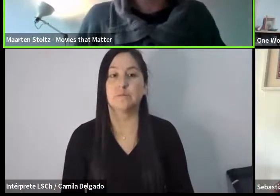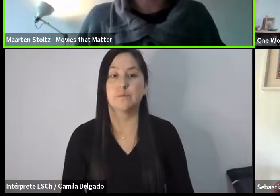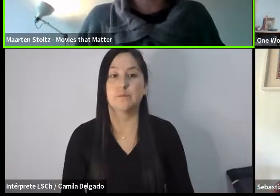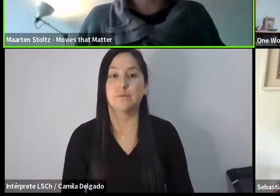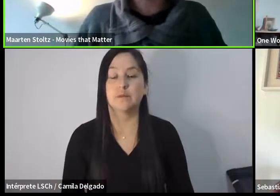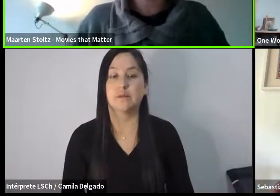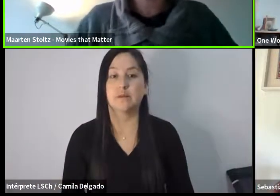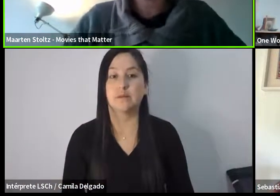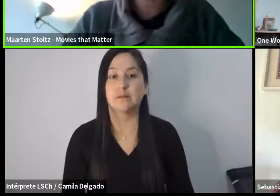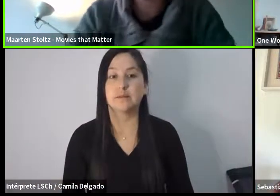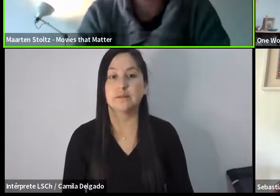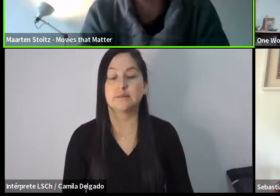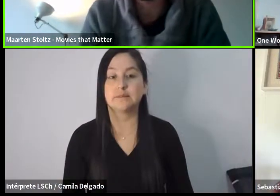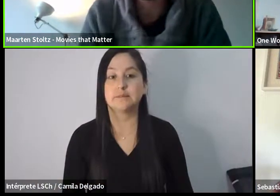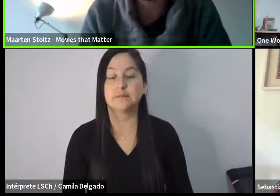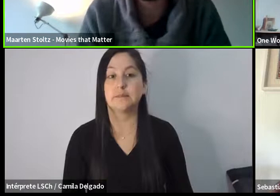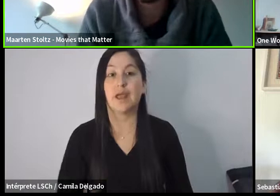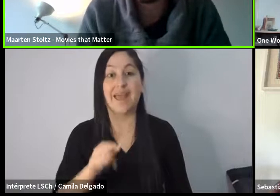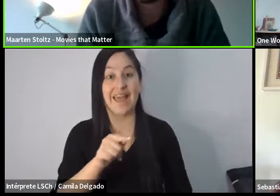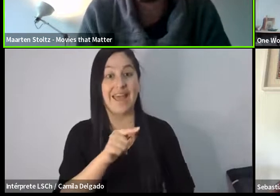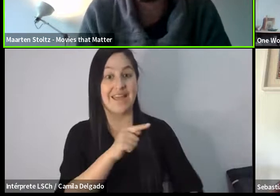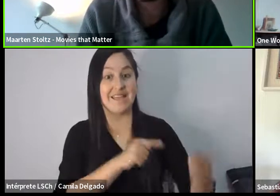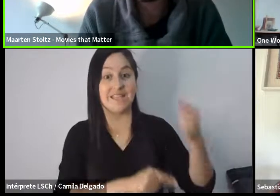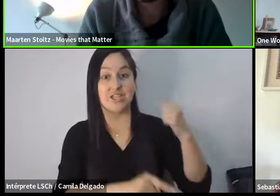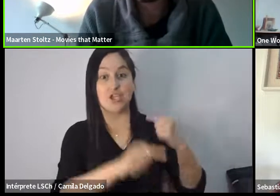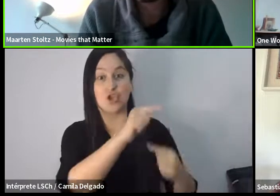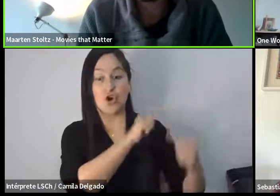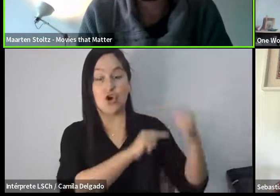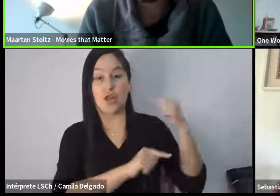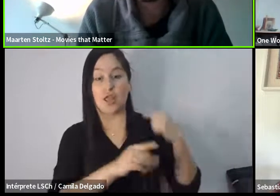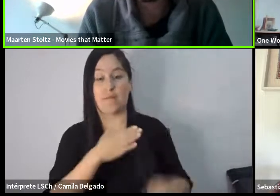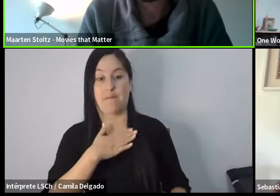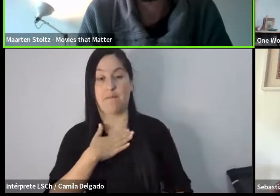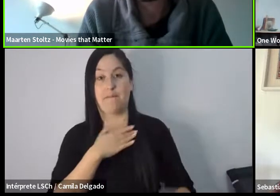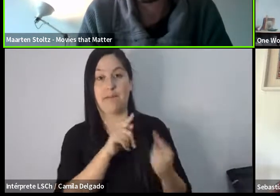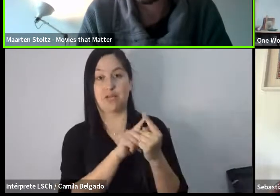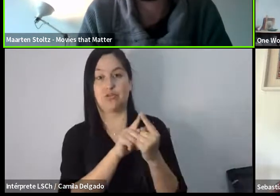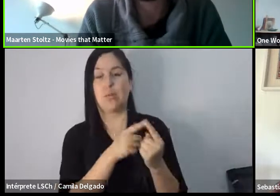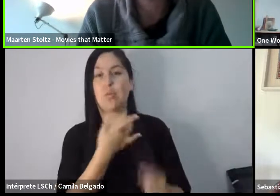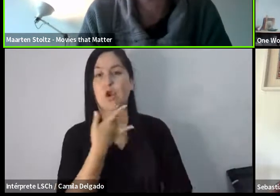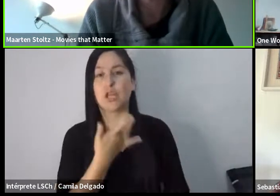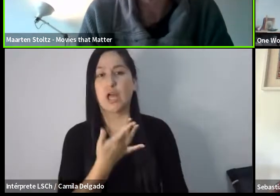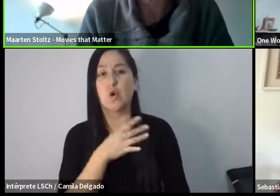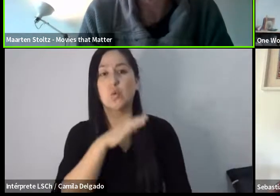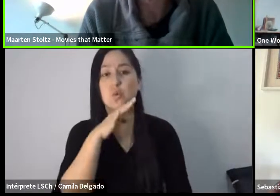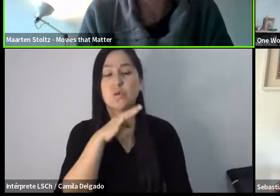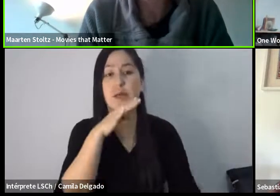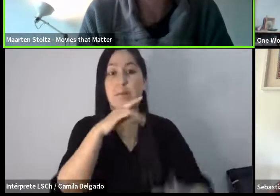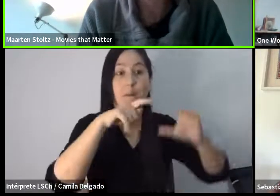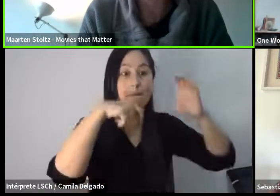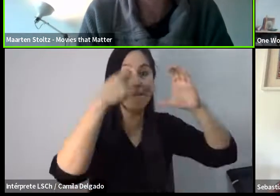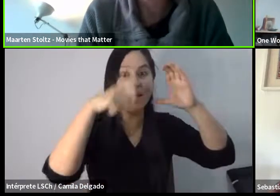film to talk about human rights? That's the question, right? Okay.